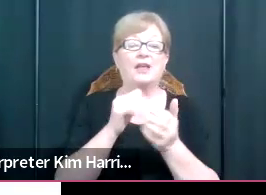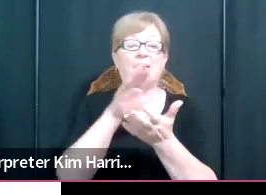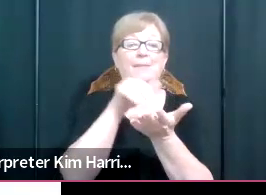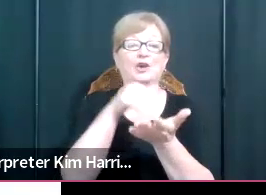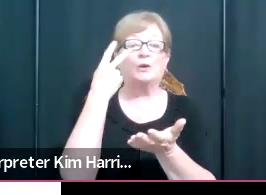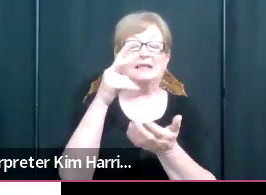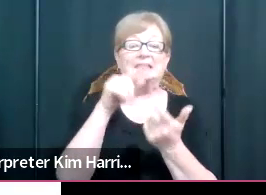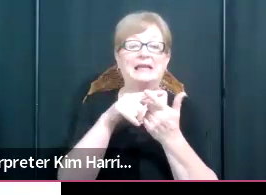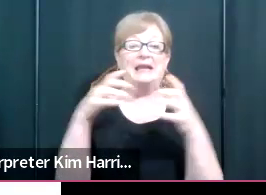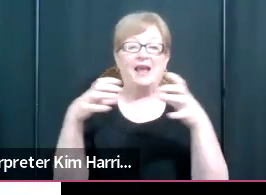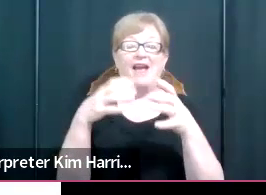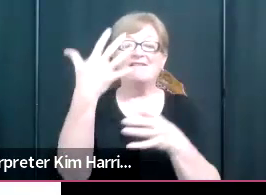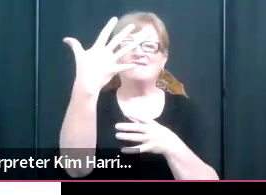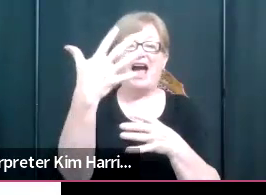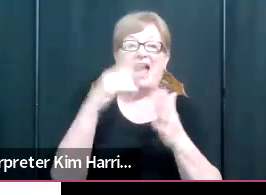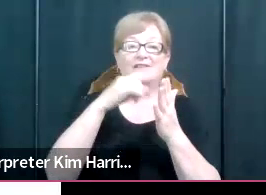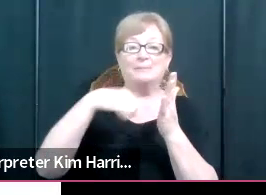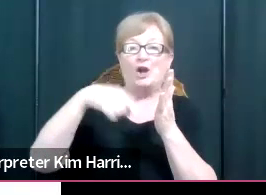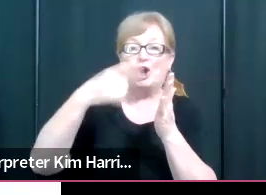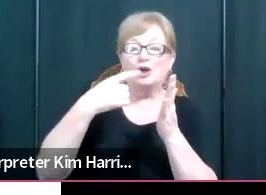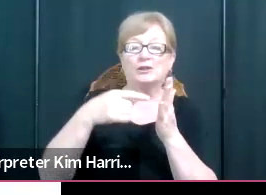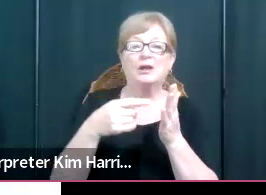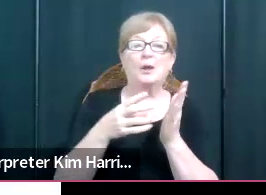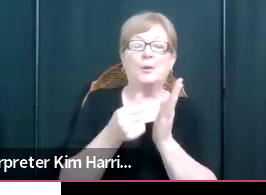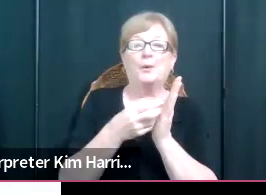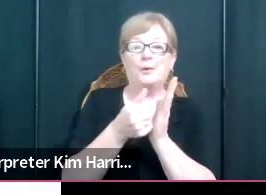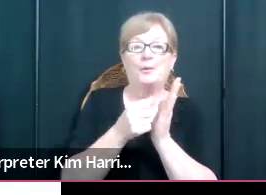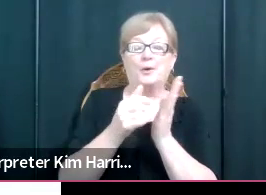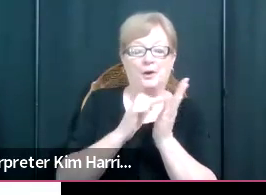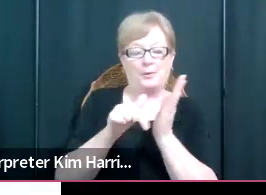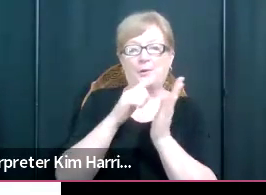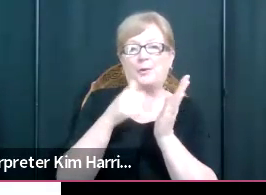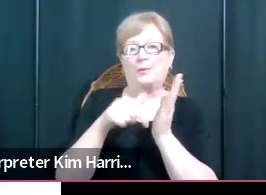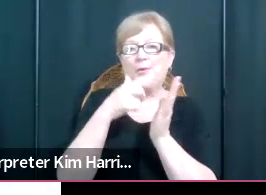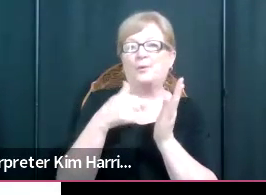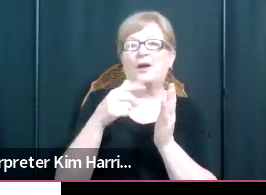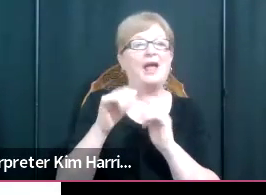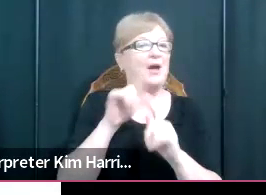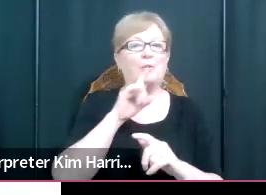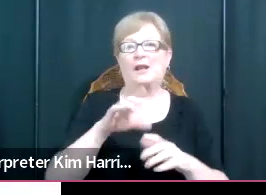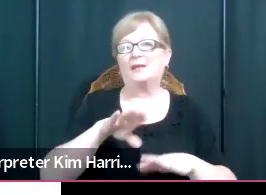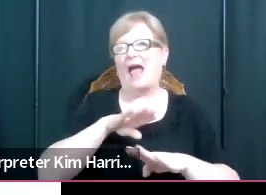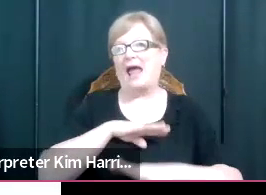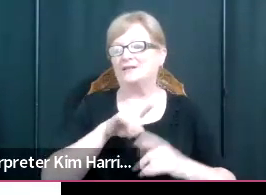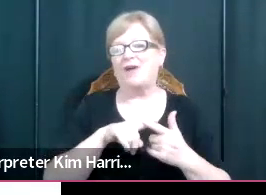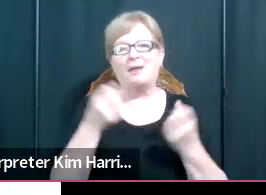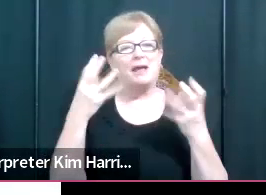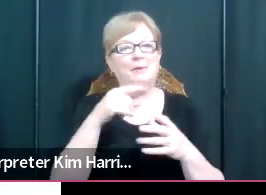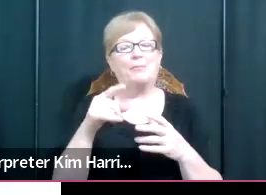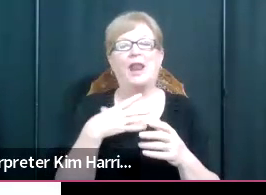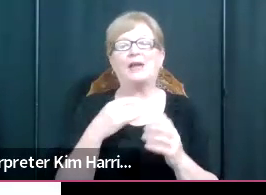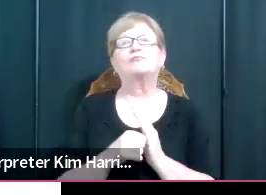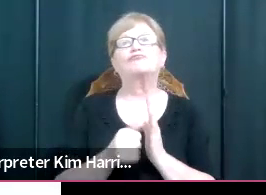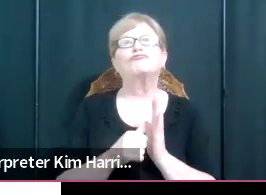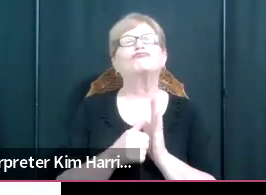see a collection of 5 fidget spinners. Those are super popular for a reason. They're very satisfying to hold and spin,